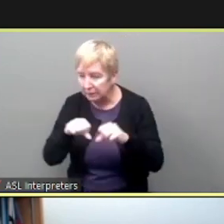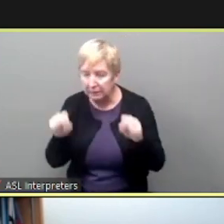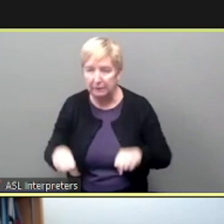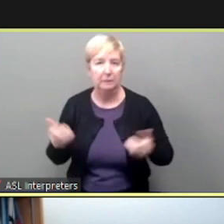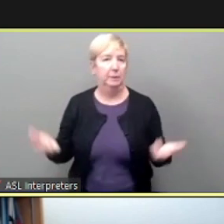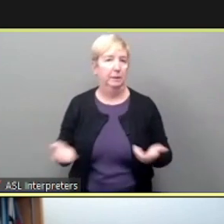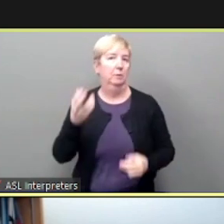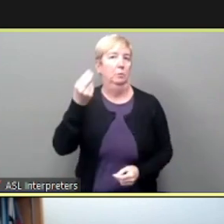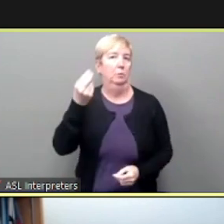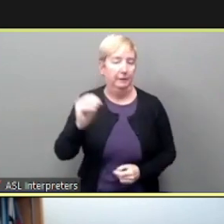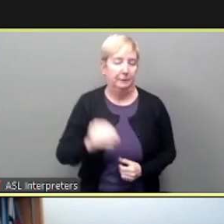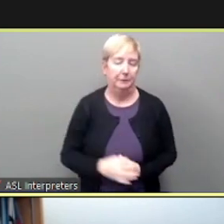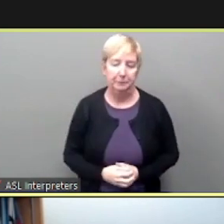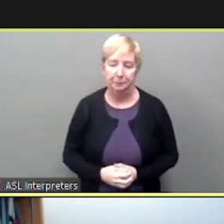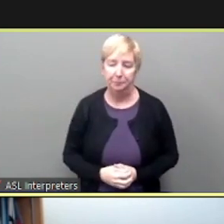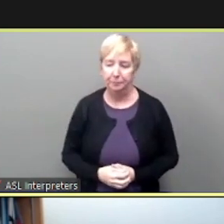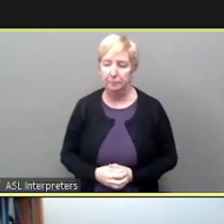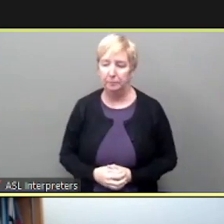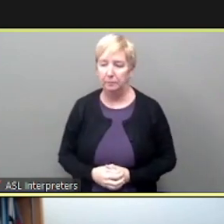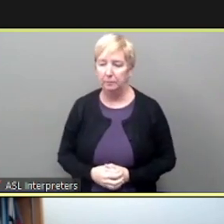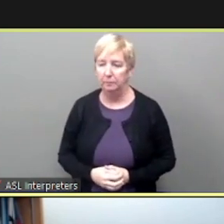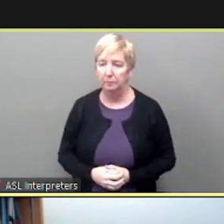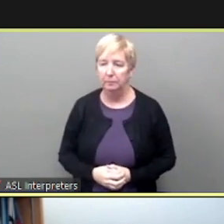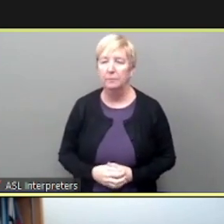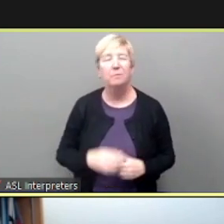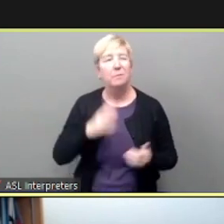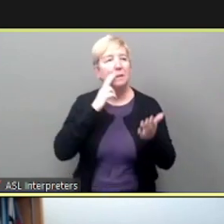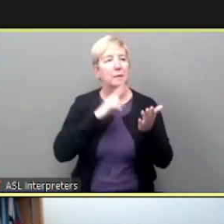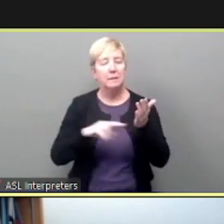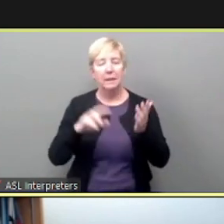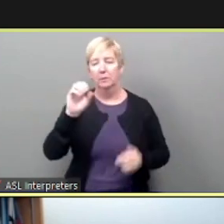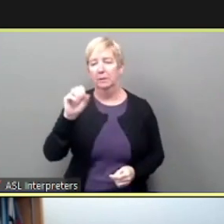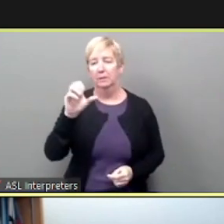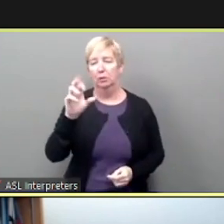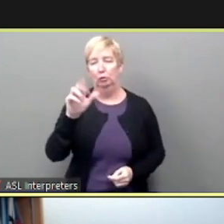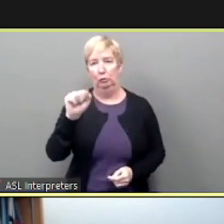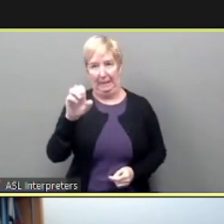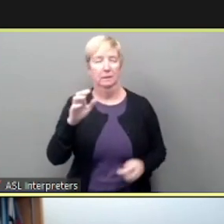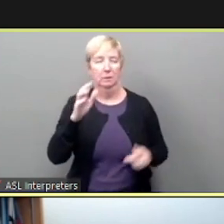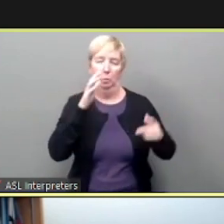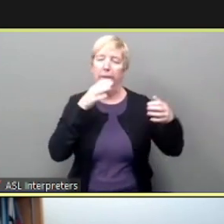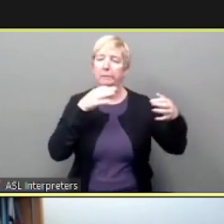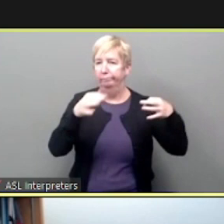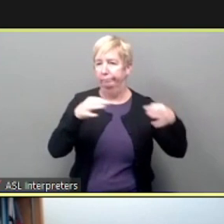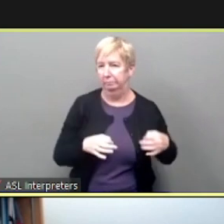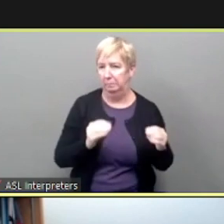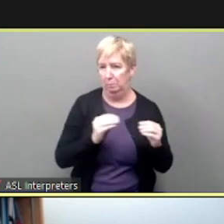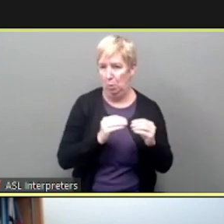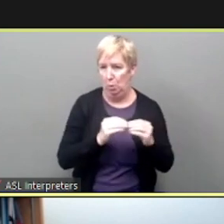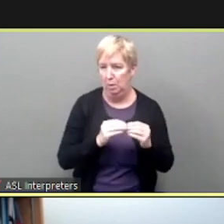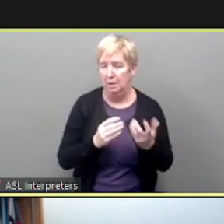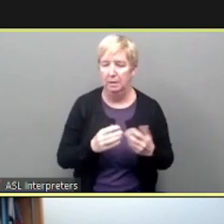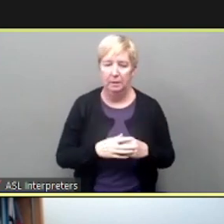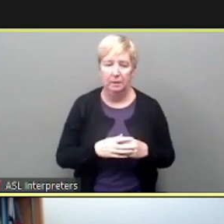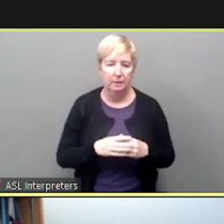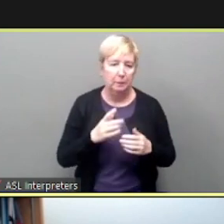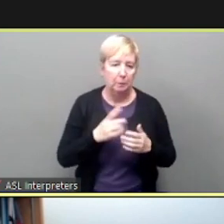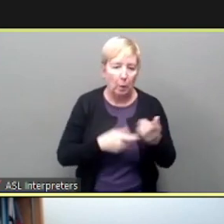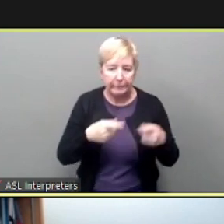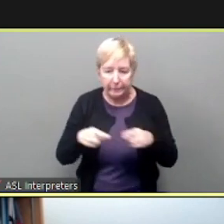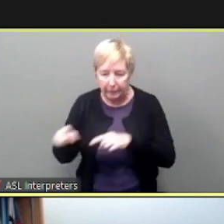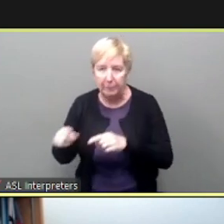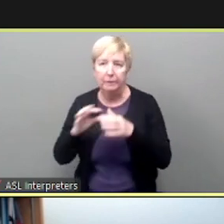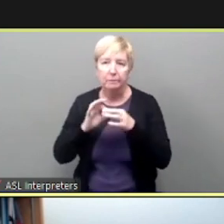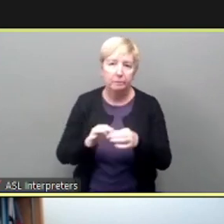Mexico. And Secretary Scrace will provide more information about this when he speaks to you